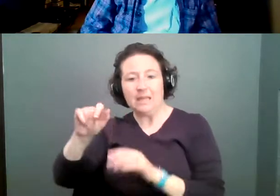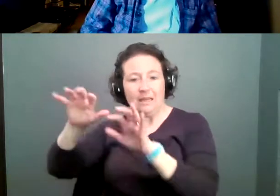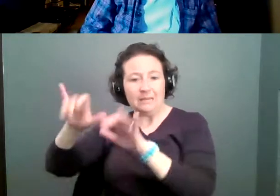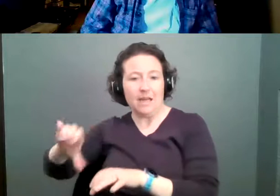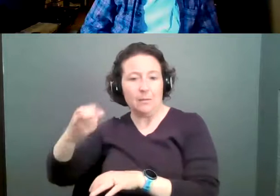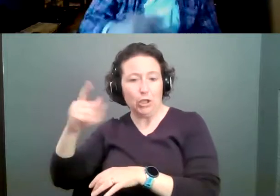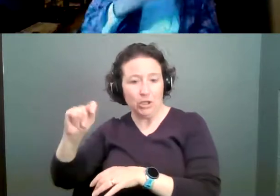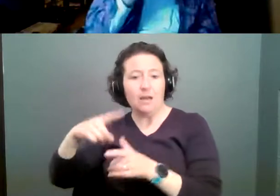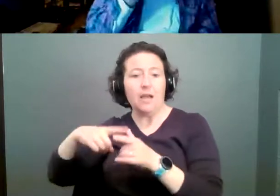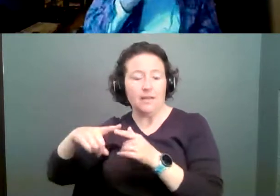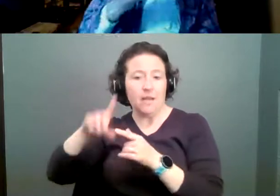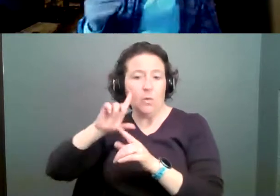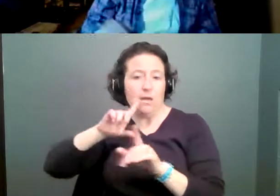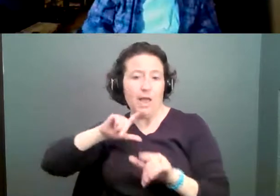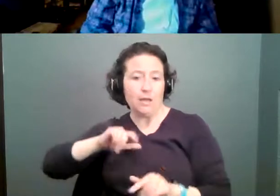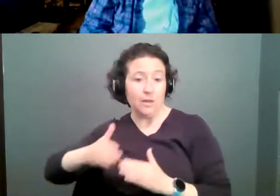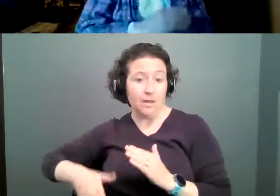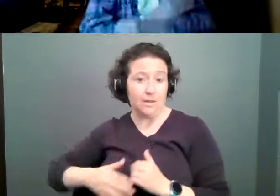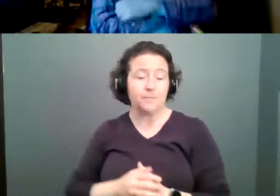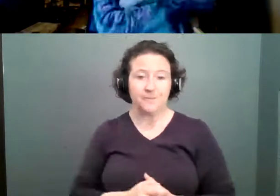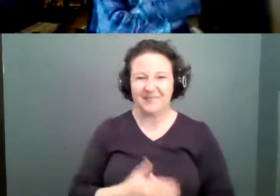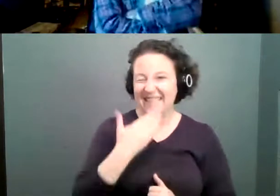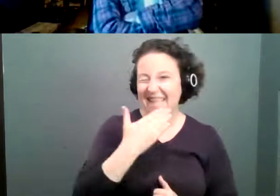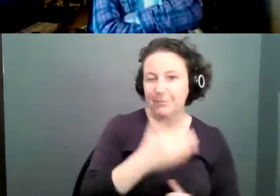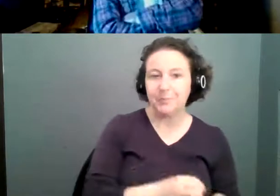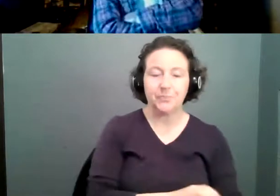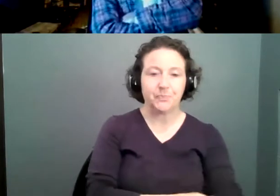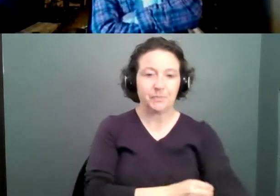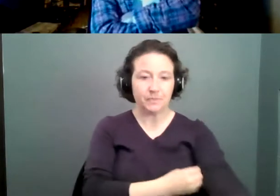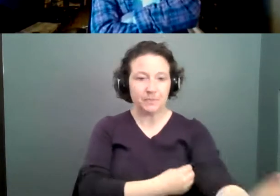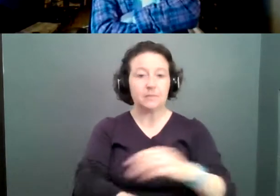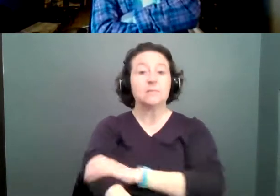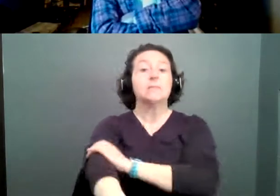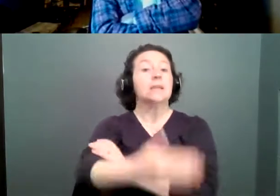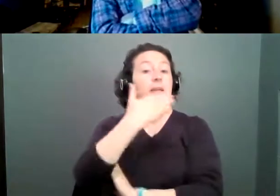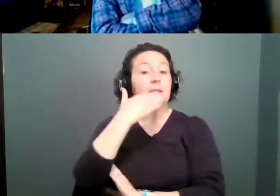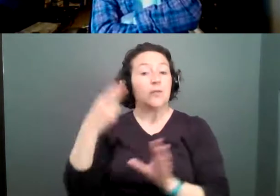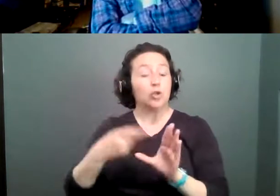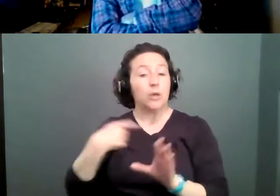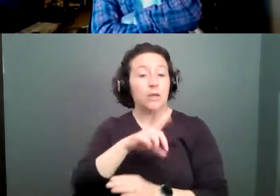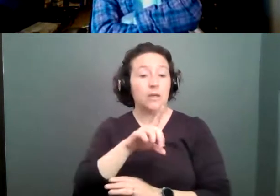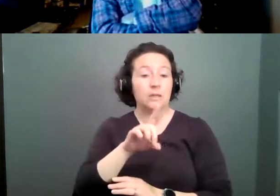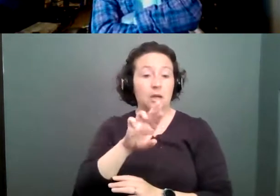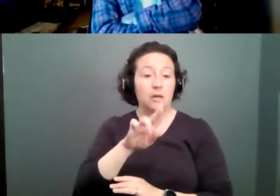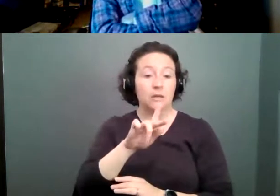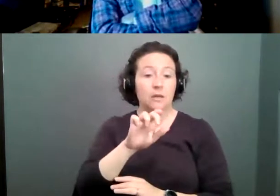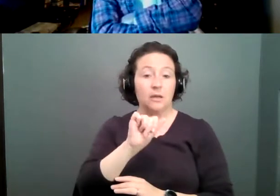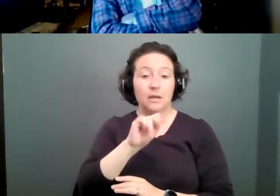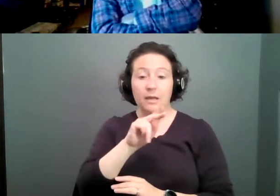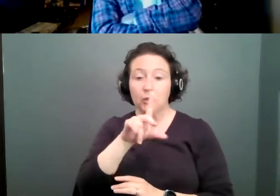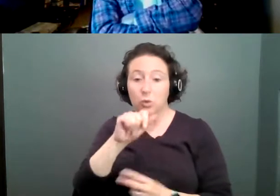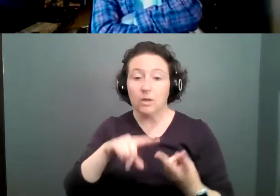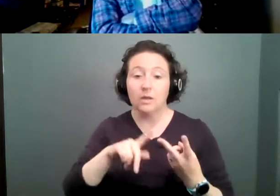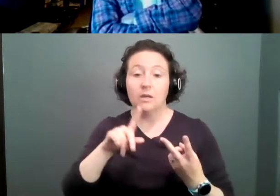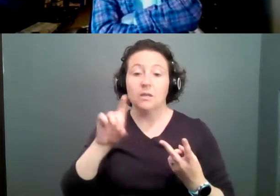and then we'll go to those at the end. Thank you. So thank you for joining us, Dr. Kandula and Dr. Kukreja.